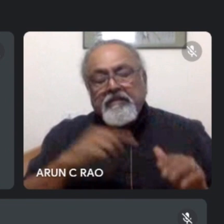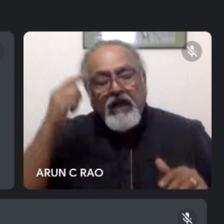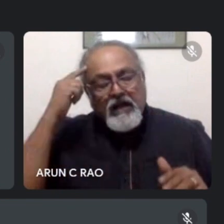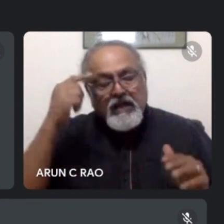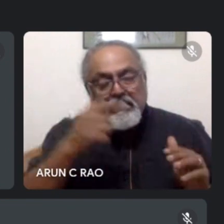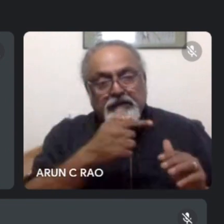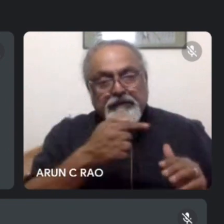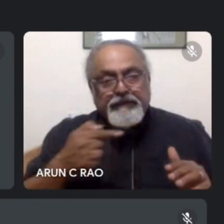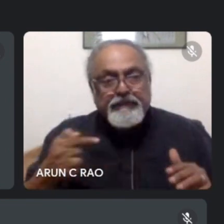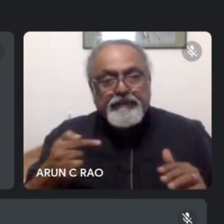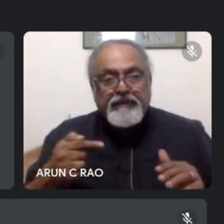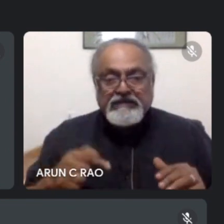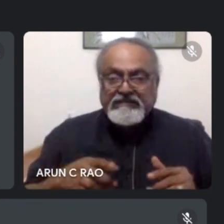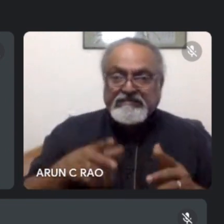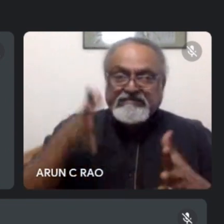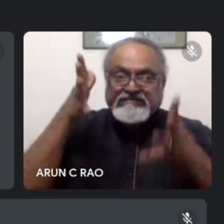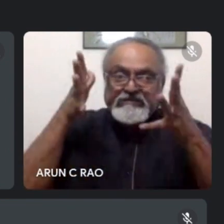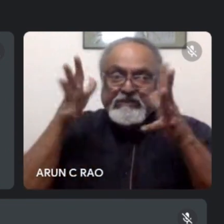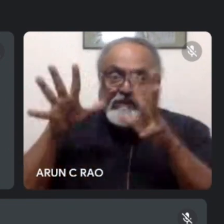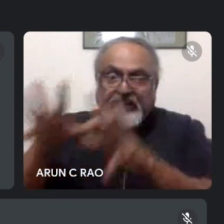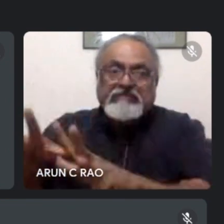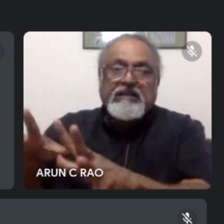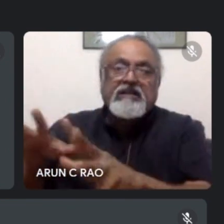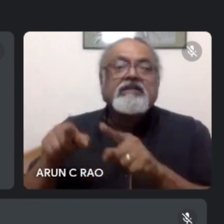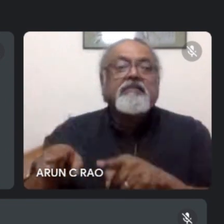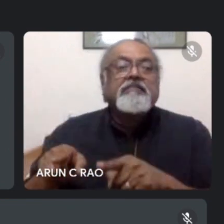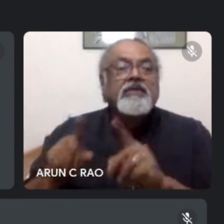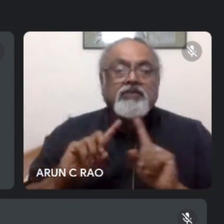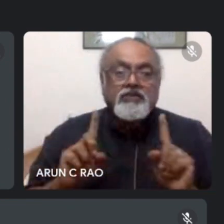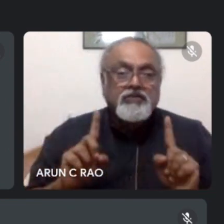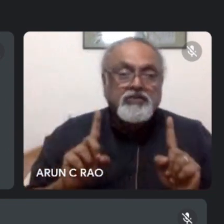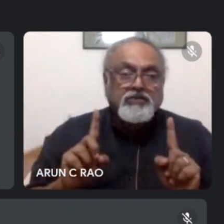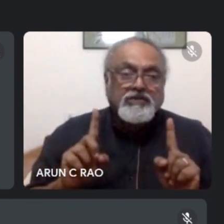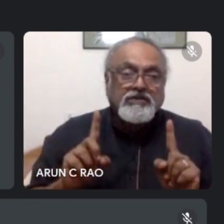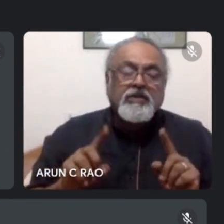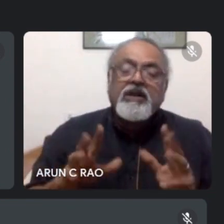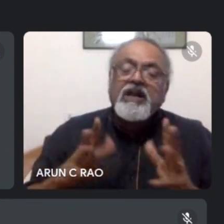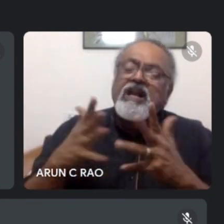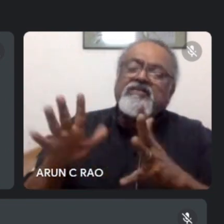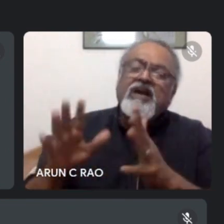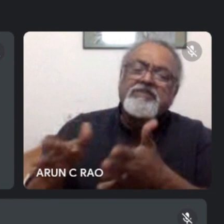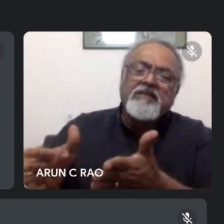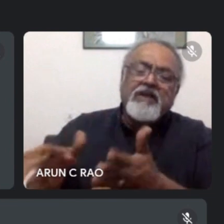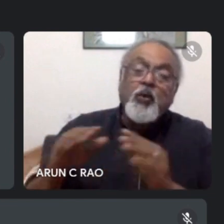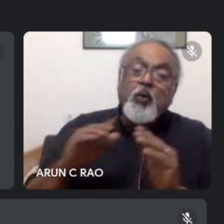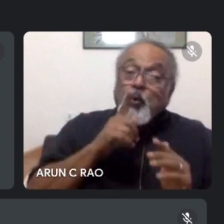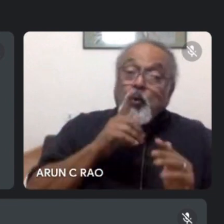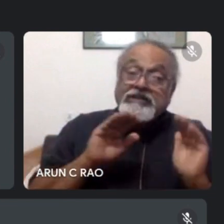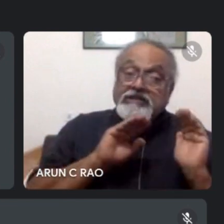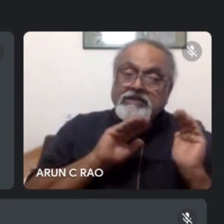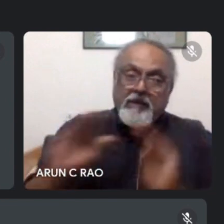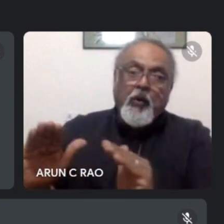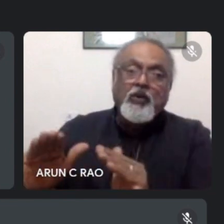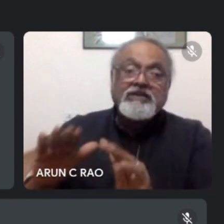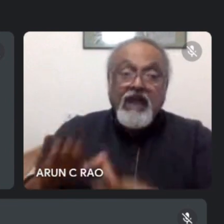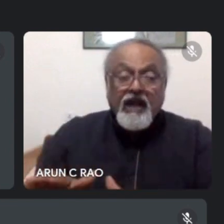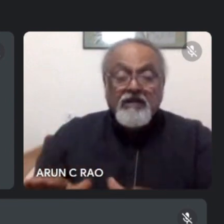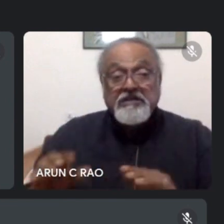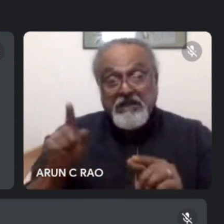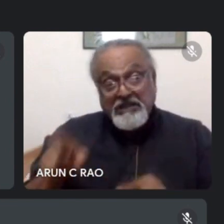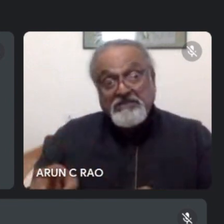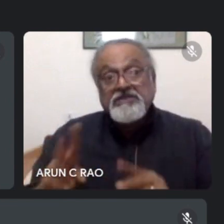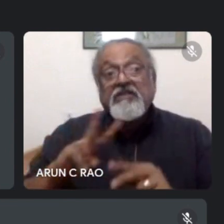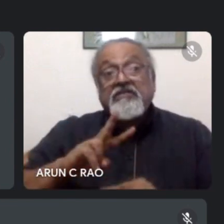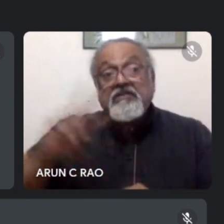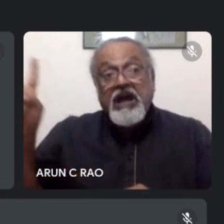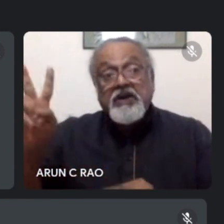your child the way they are, that would be really helpful. And the amount of support you give matters a lot. I think I'm